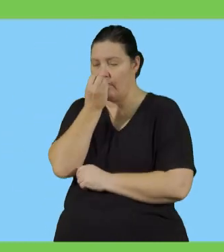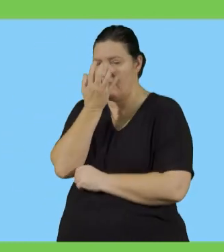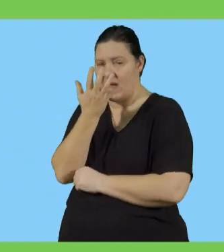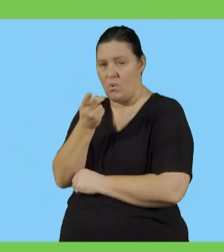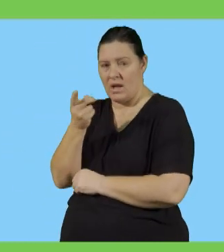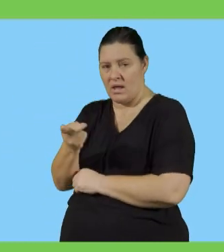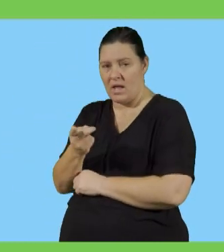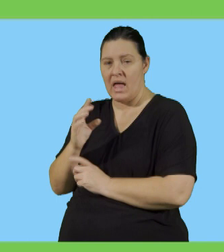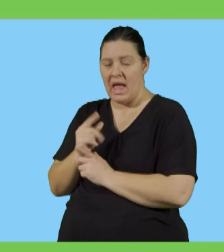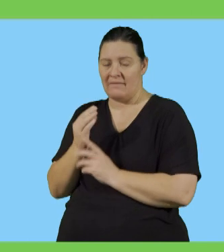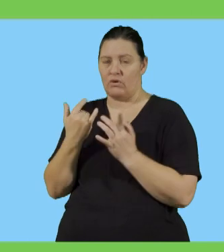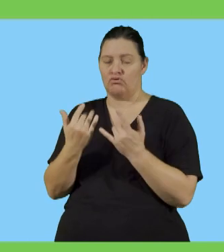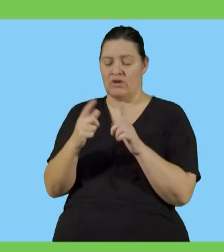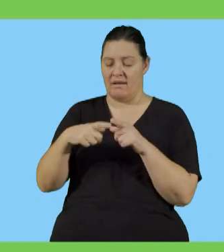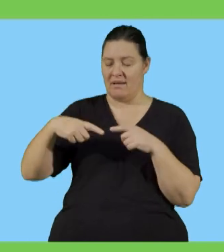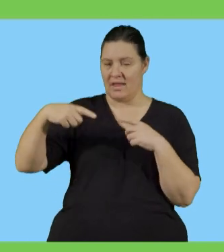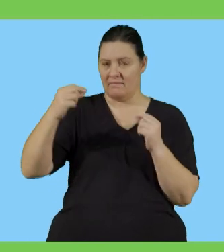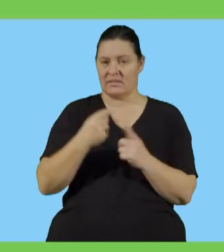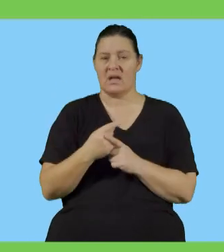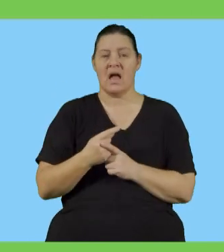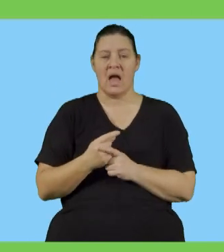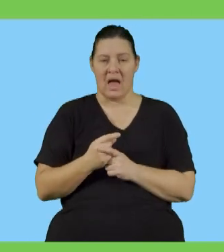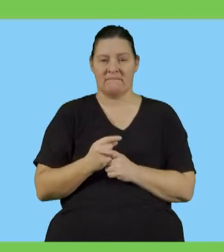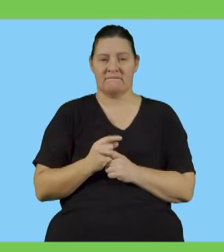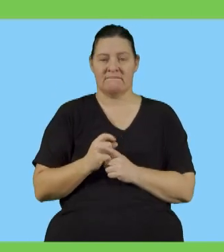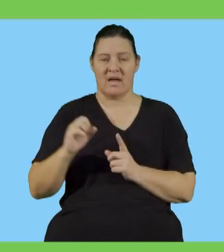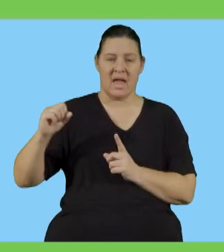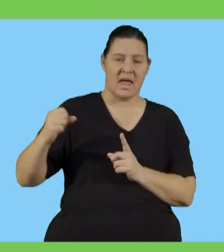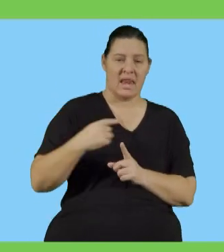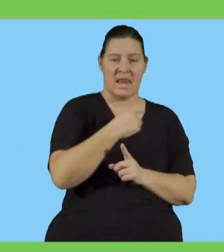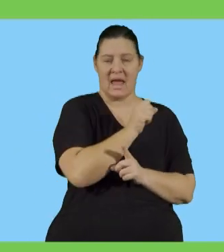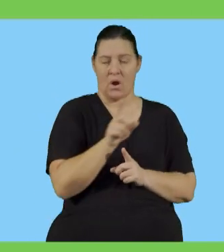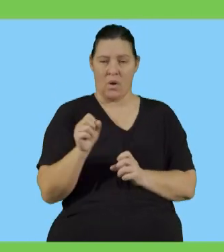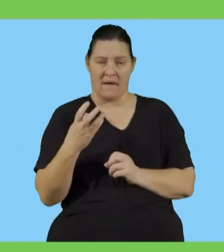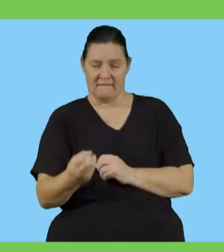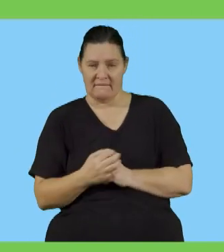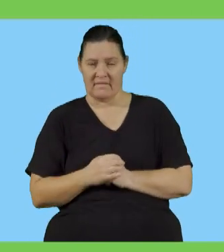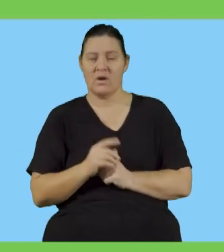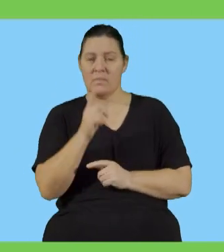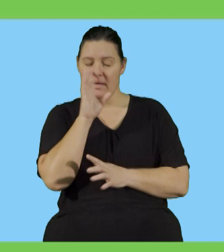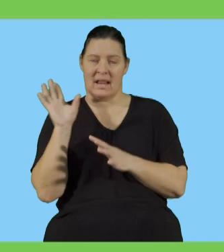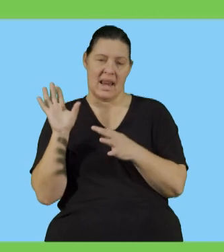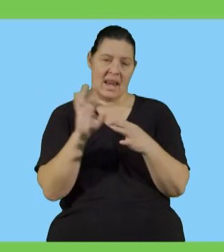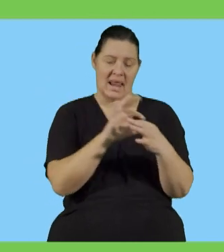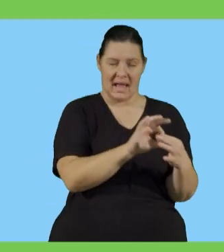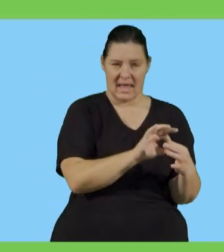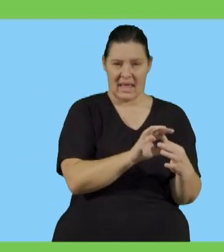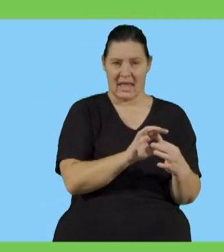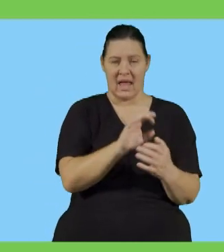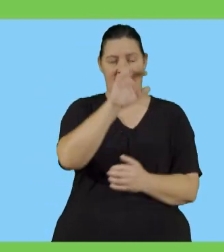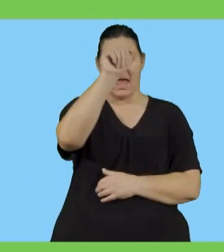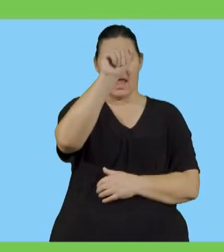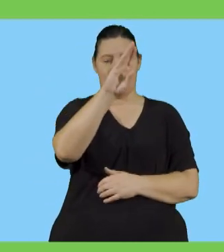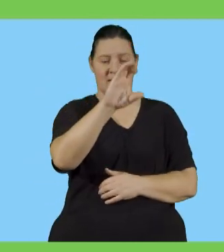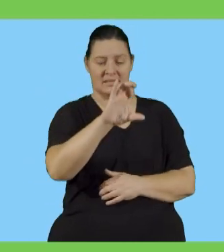plant has green leaves. We've got arrows going in and out. So basically, you need to link the alphabets